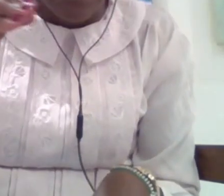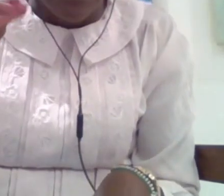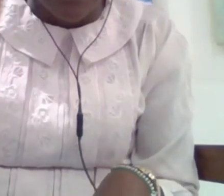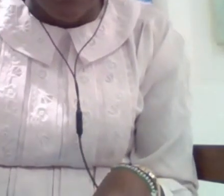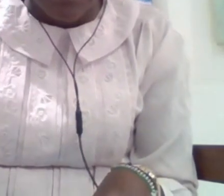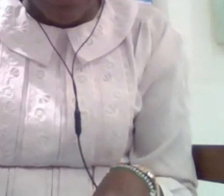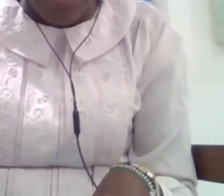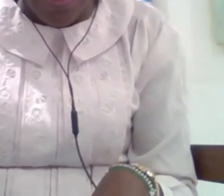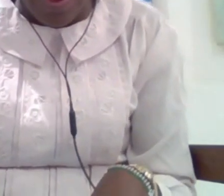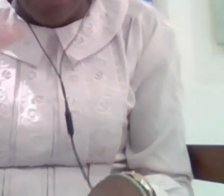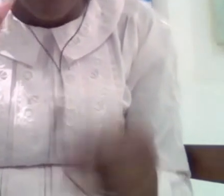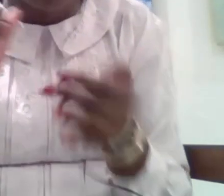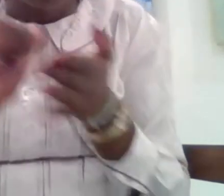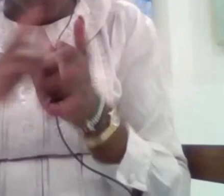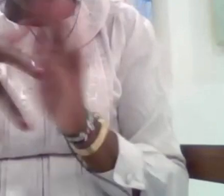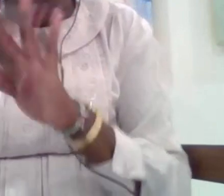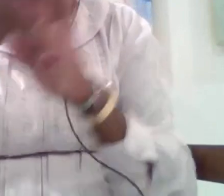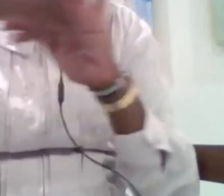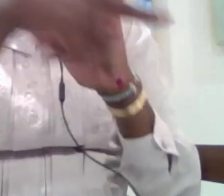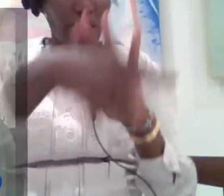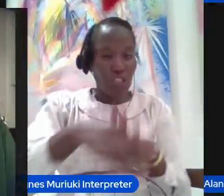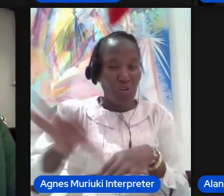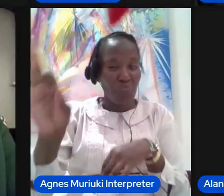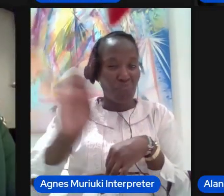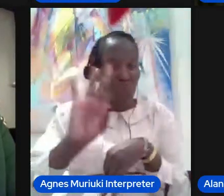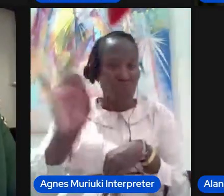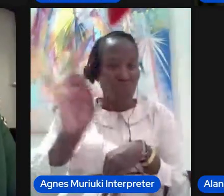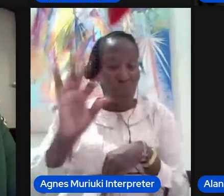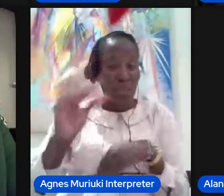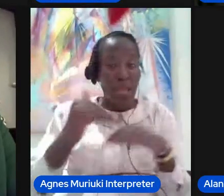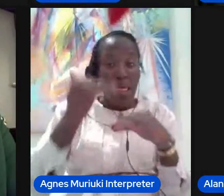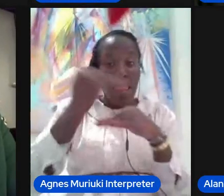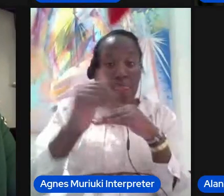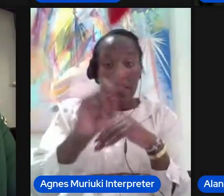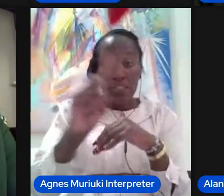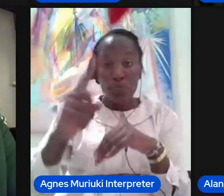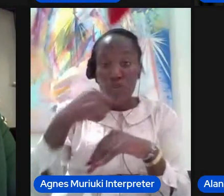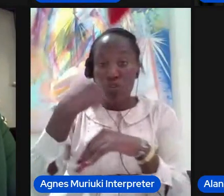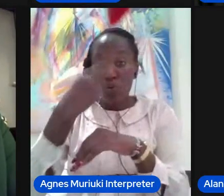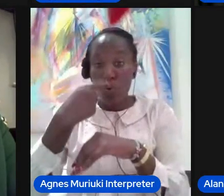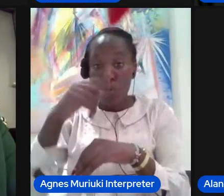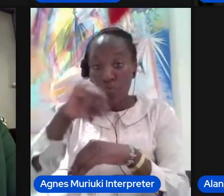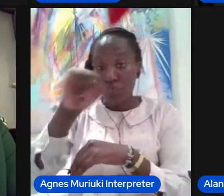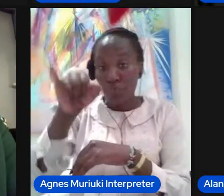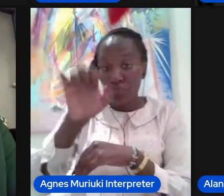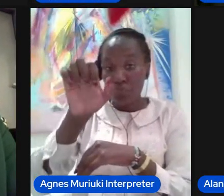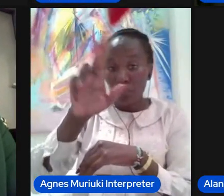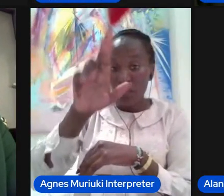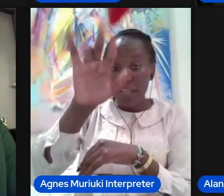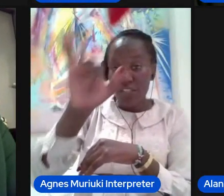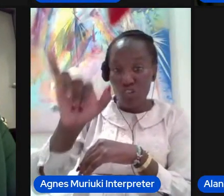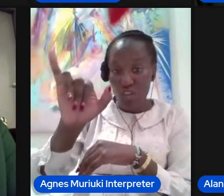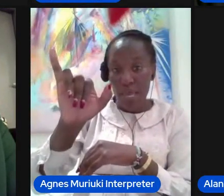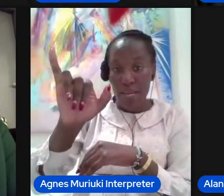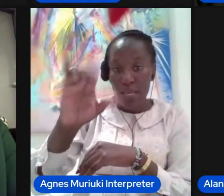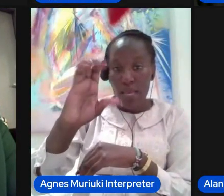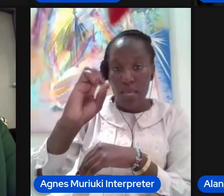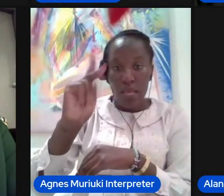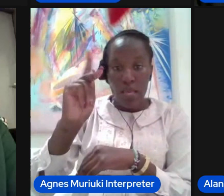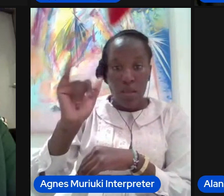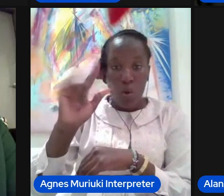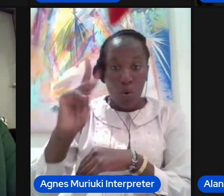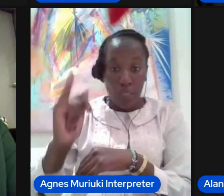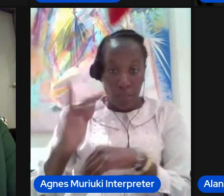presentation. My next question will be directed to Jerry Okiki. Alan has talked